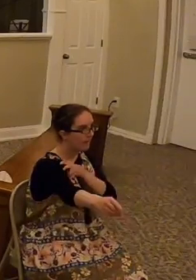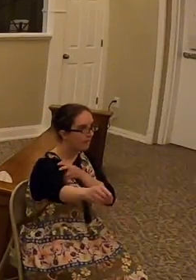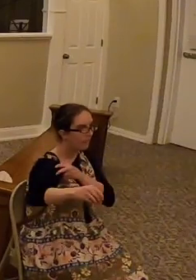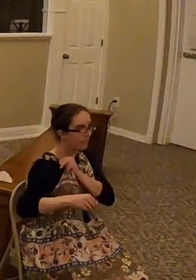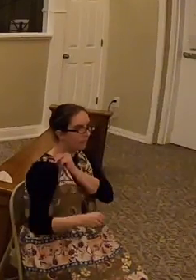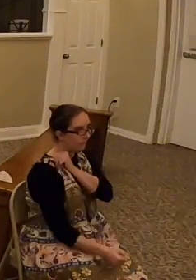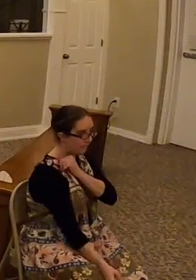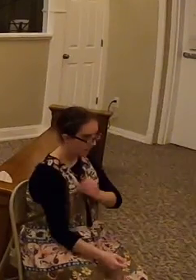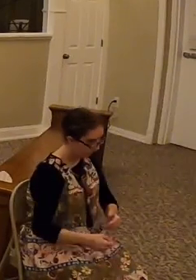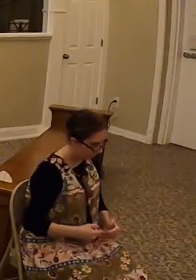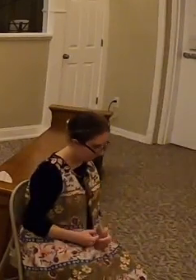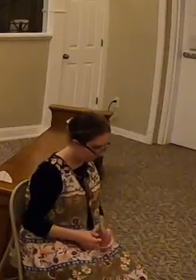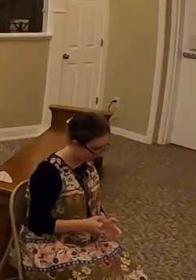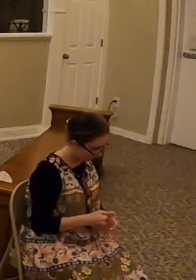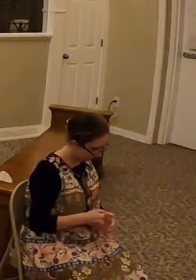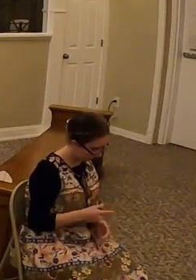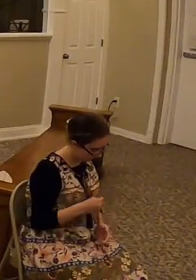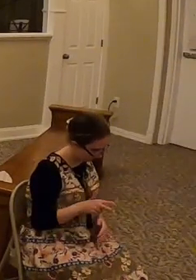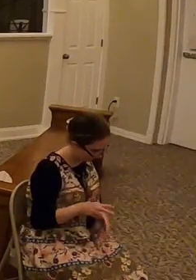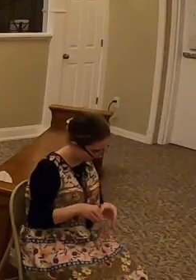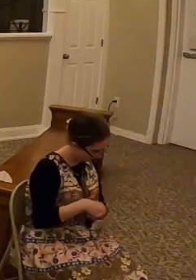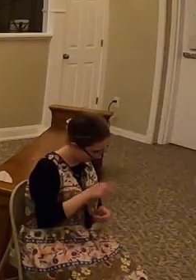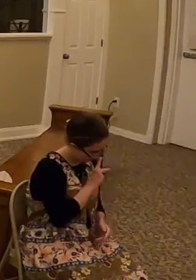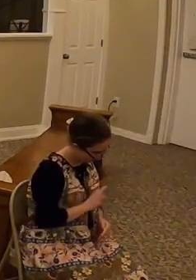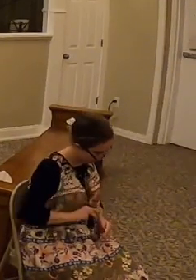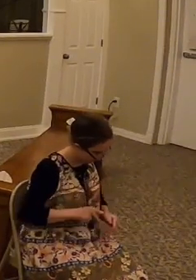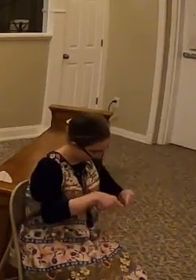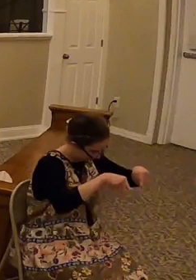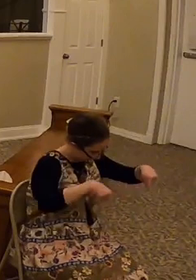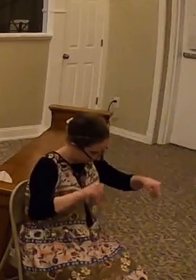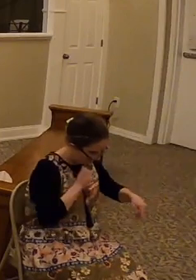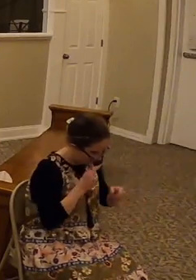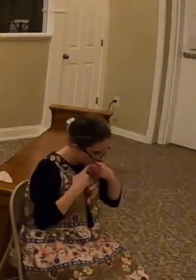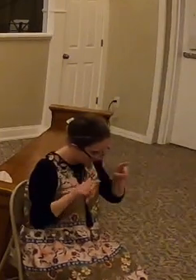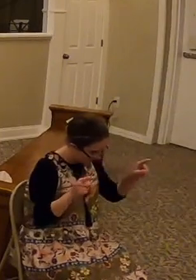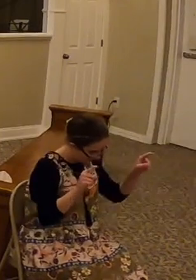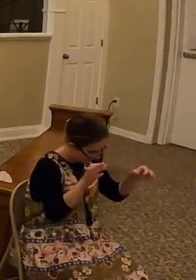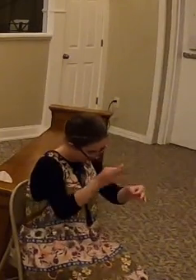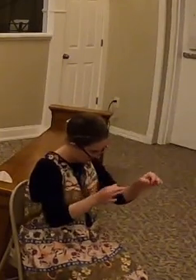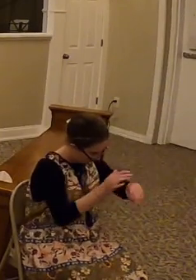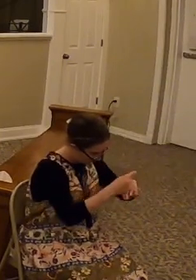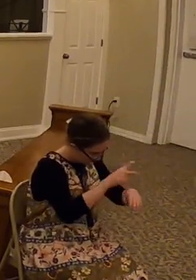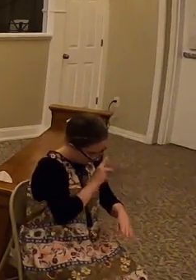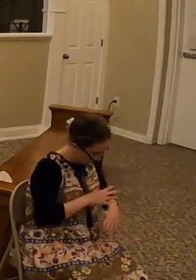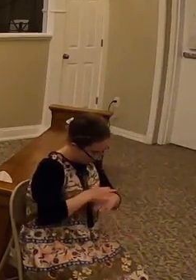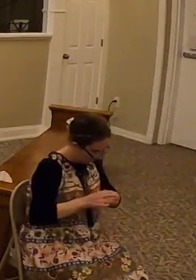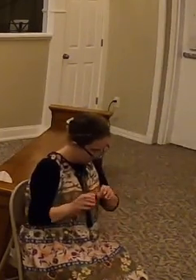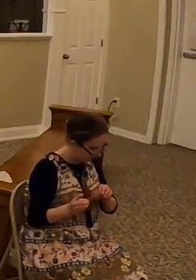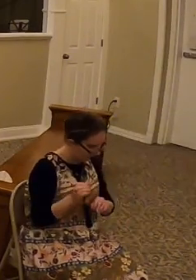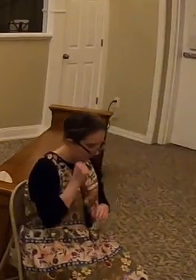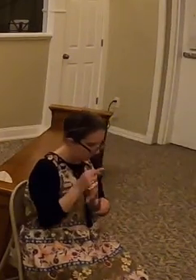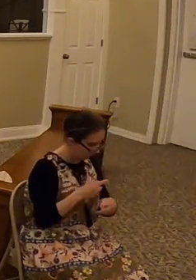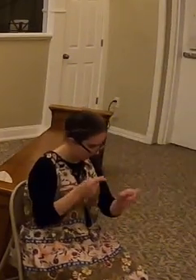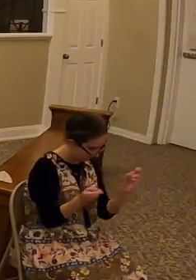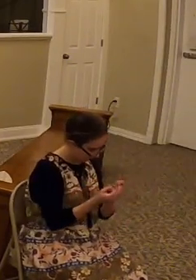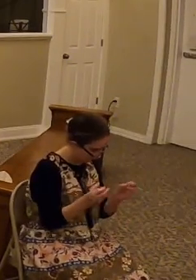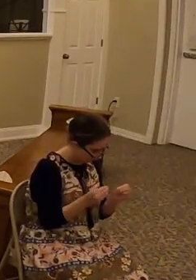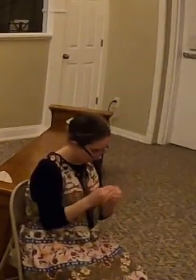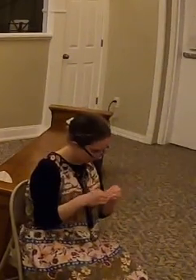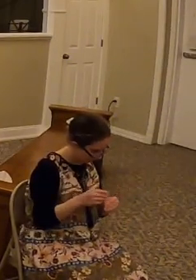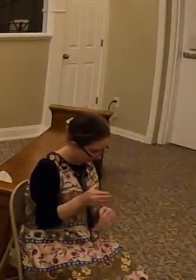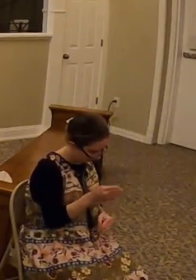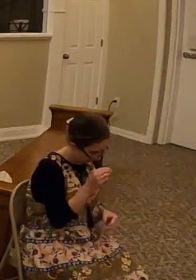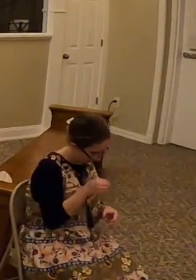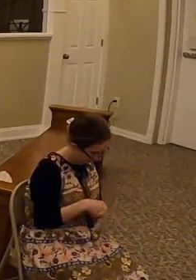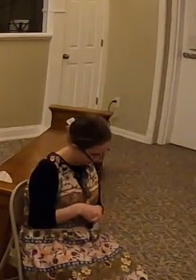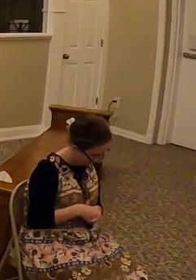Now, it was they who could walk up into king's palaces unannounced, proclaiming judgment on the kingdom if they did not repent. More than one